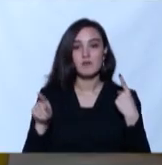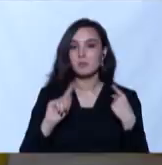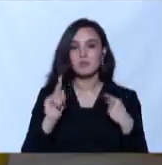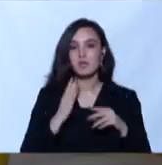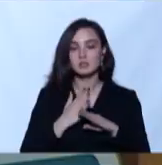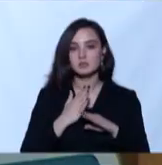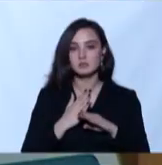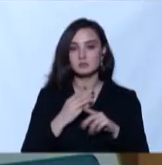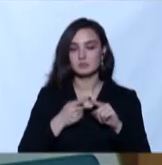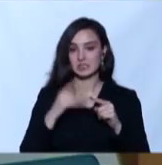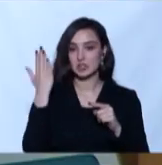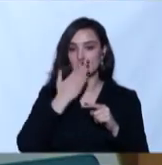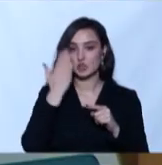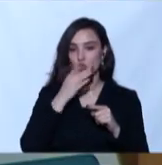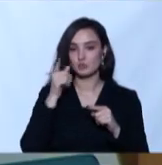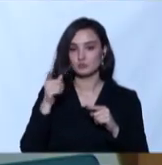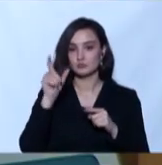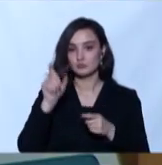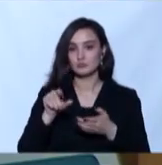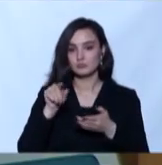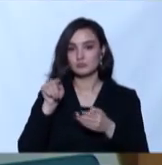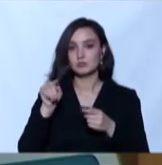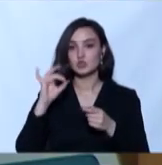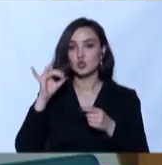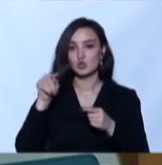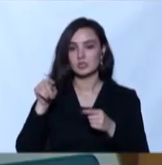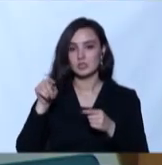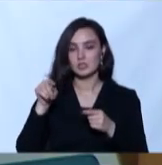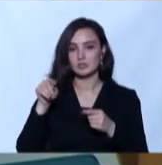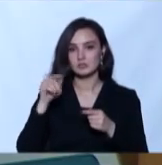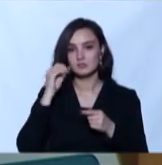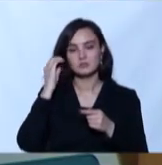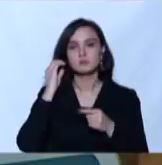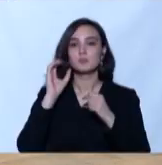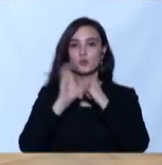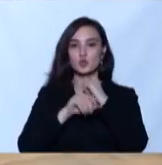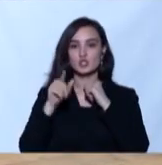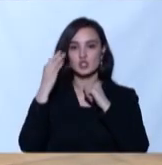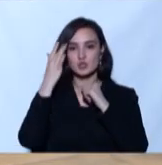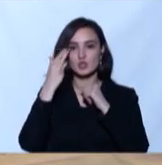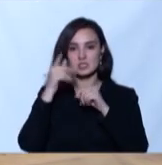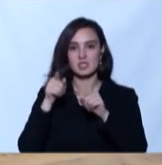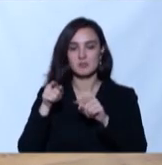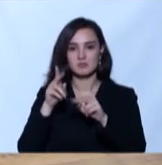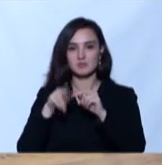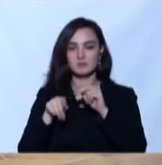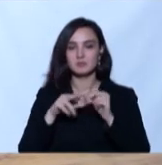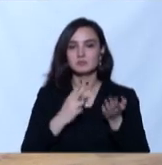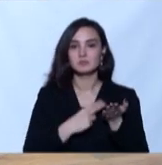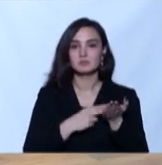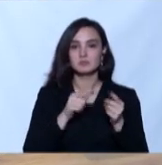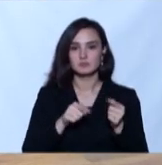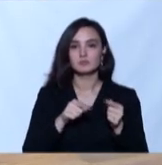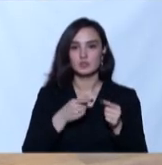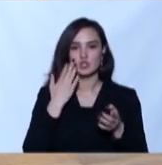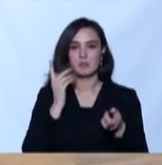mm-hmm. is that in the movie, her adventure is actually a dream in the end, mm-hmm. but in the book, it turns out to be